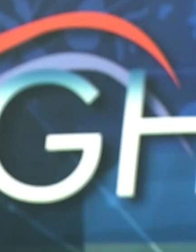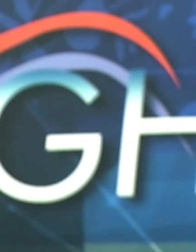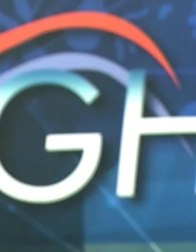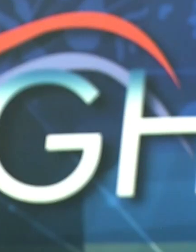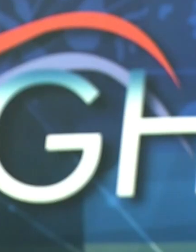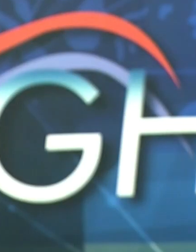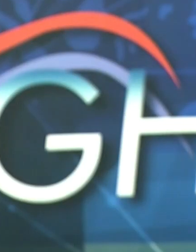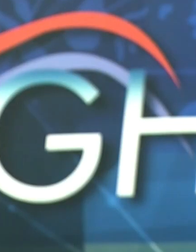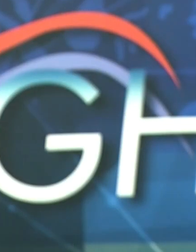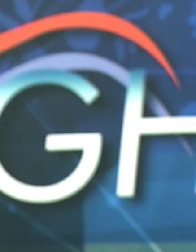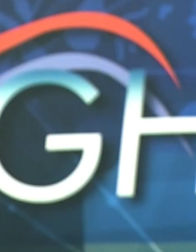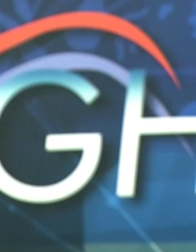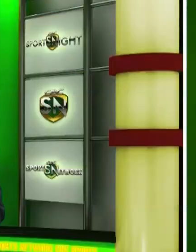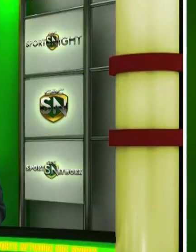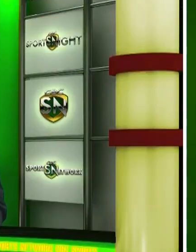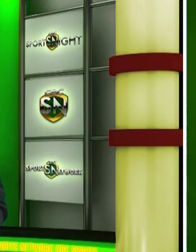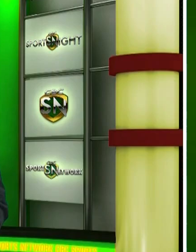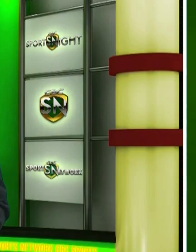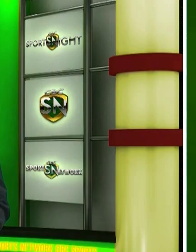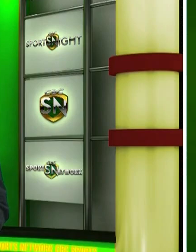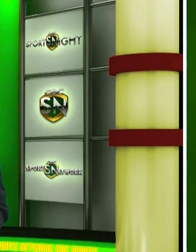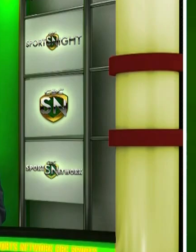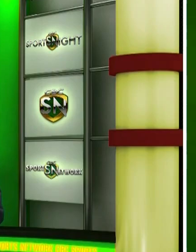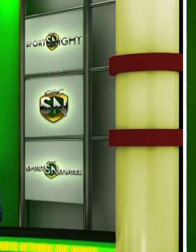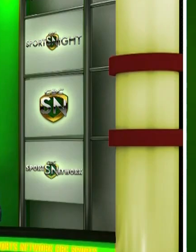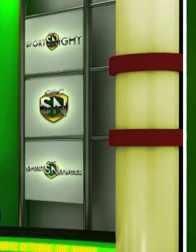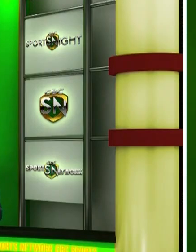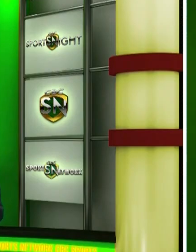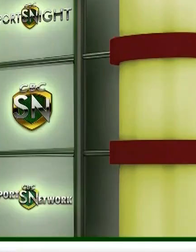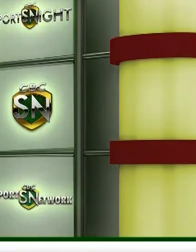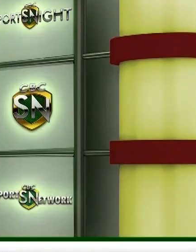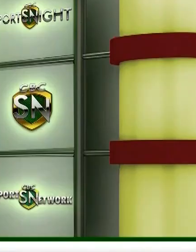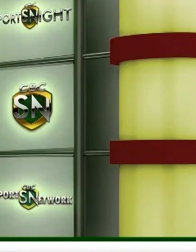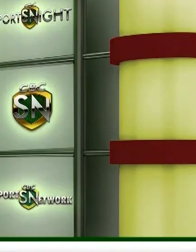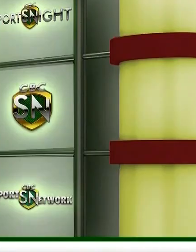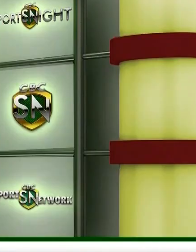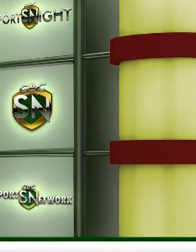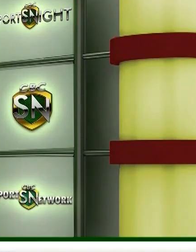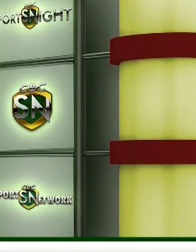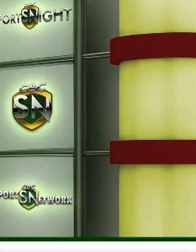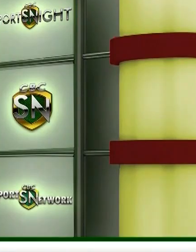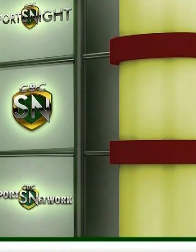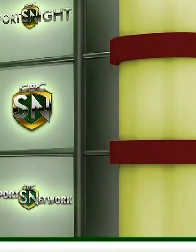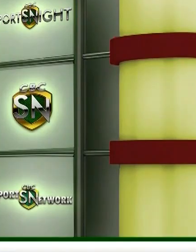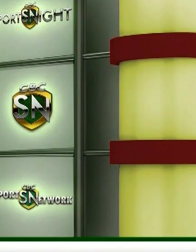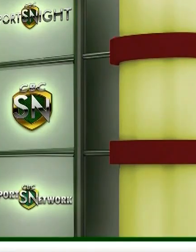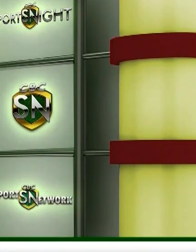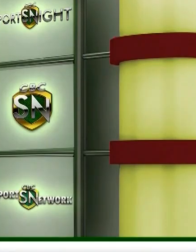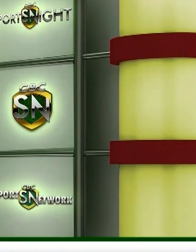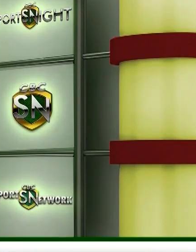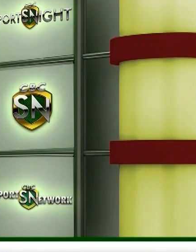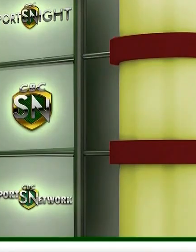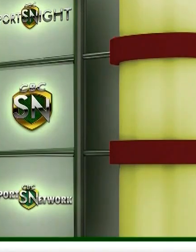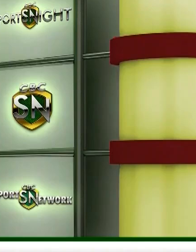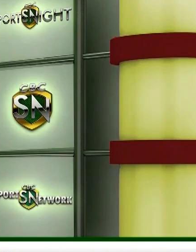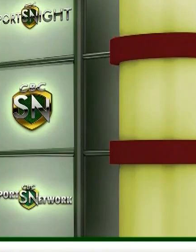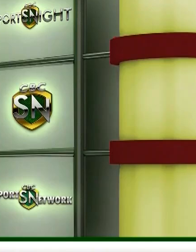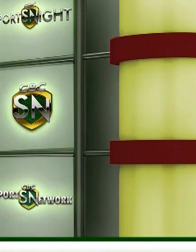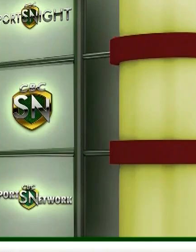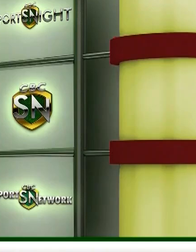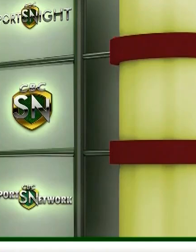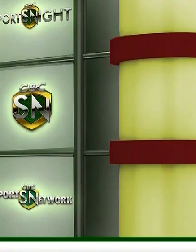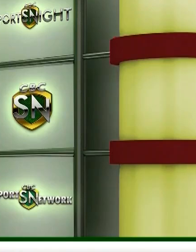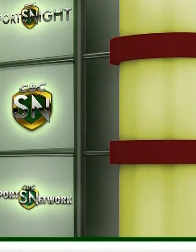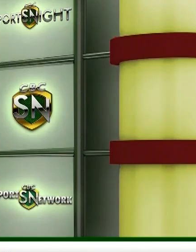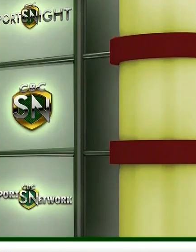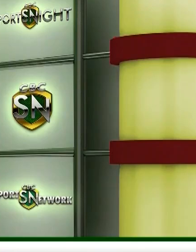Sports time now with Davian Best. Yes, good evening to you, Wendy. Well, the Lodge School moved back to the top of the table in League One of